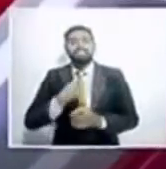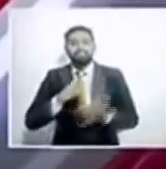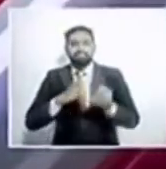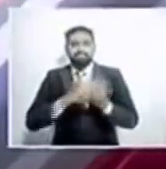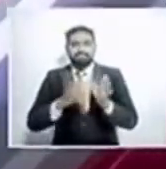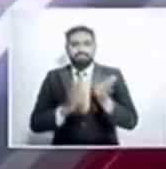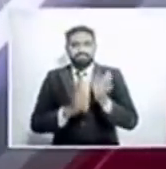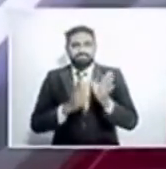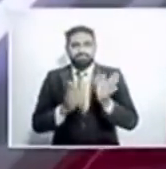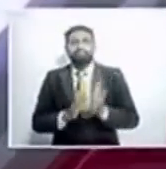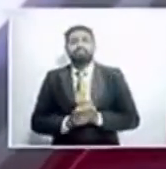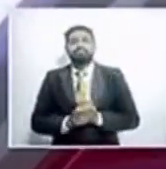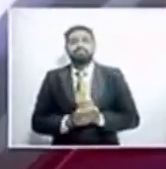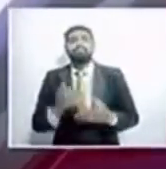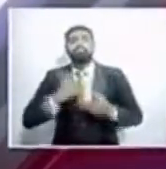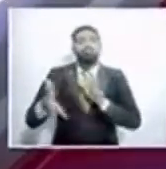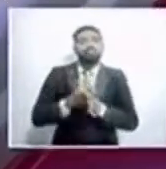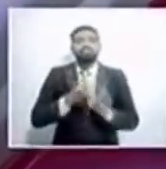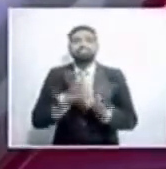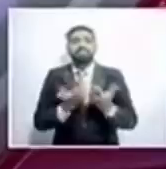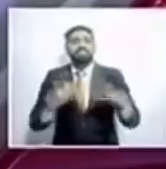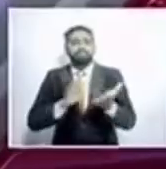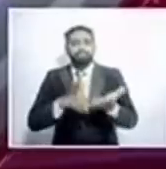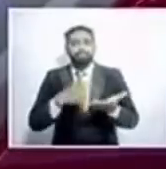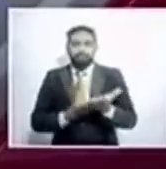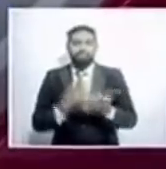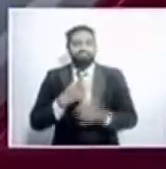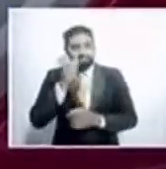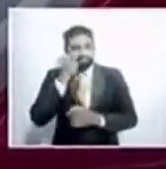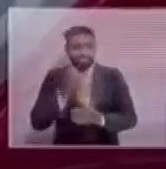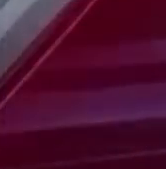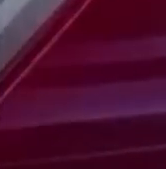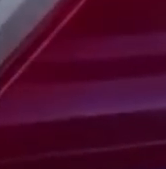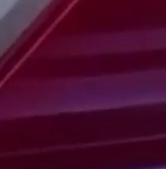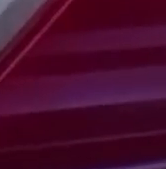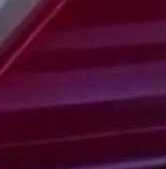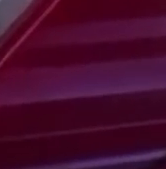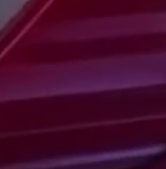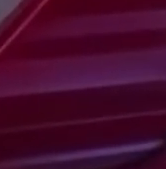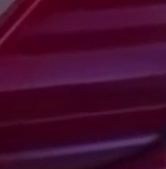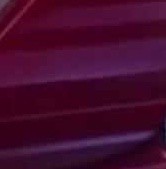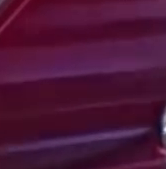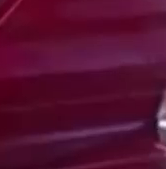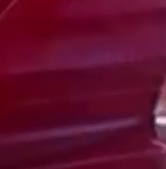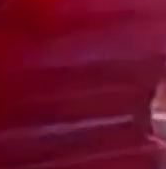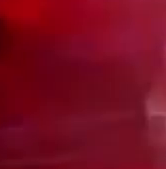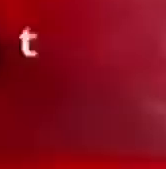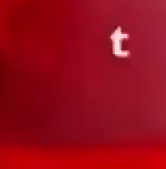sign language interpreter for tonight, Brian DeCruz. Take care and God bless.